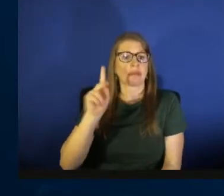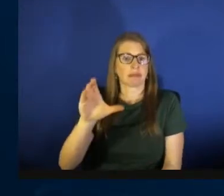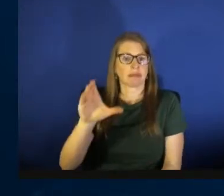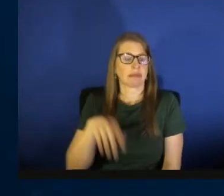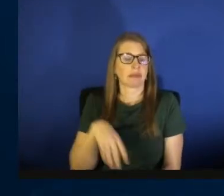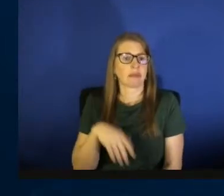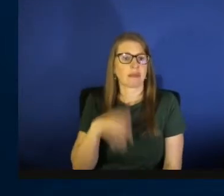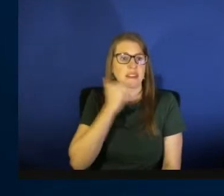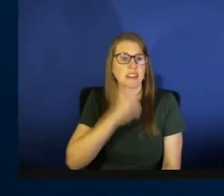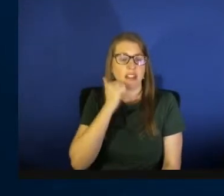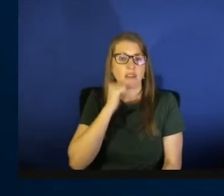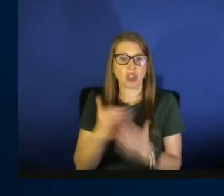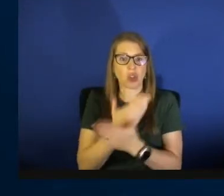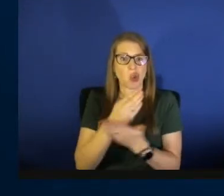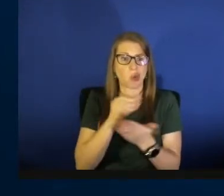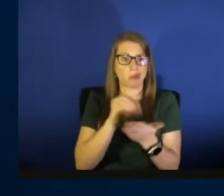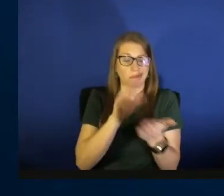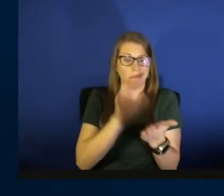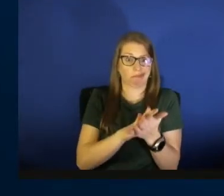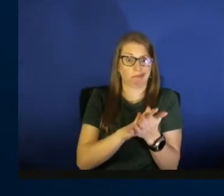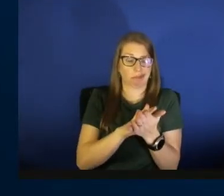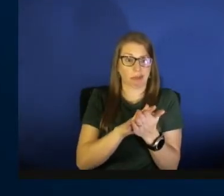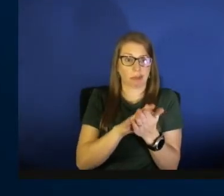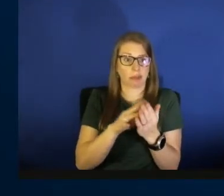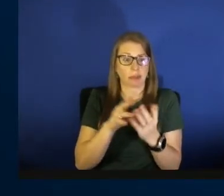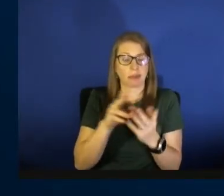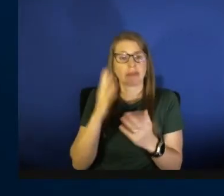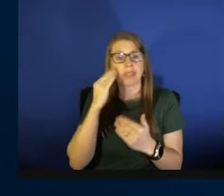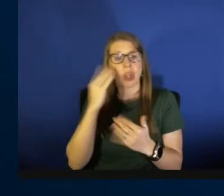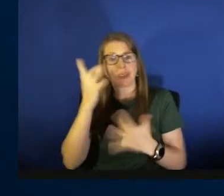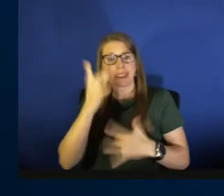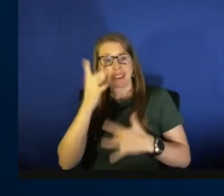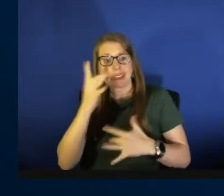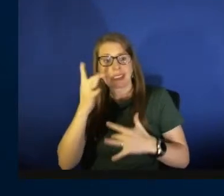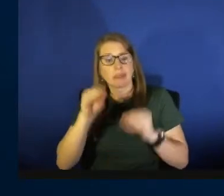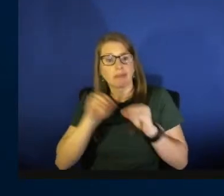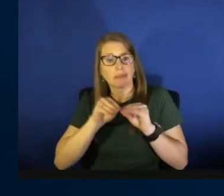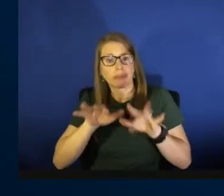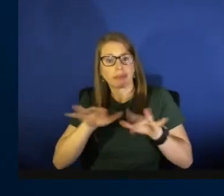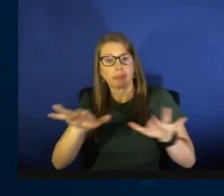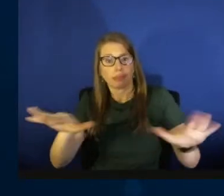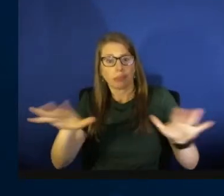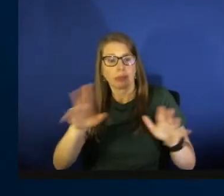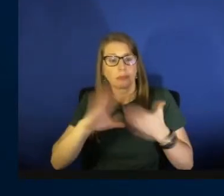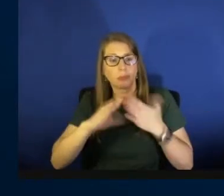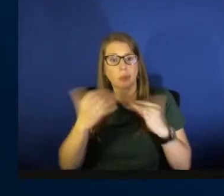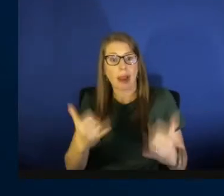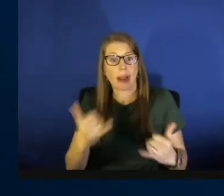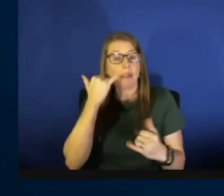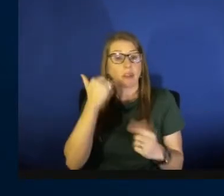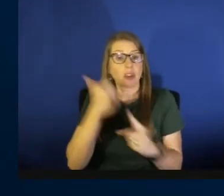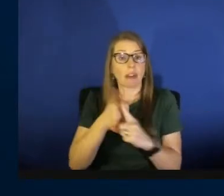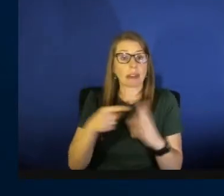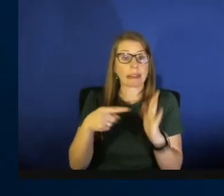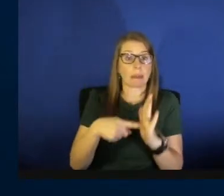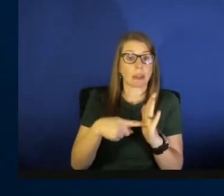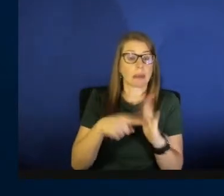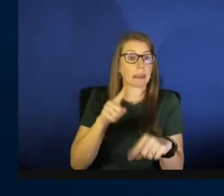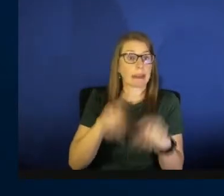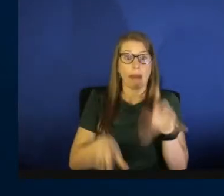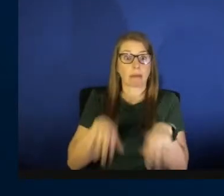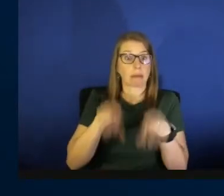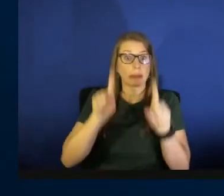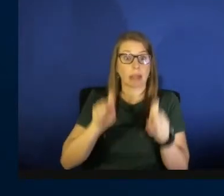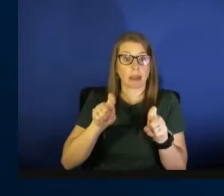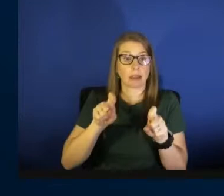new record, unfortunately. We know the disease is prevalent throughout the community right now. If you have symptoms and you can't get a test, you need to